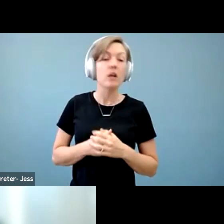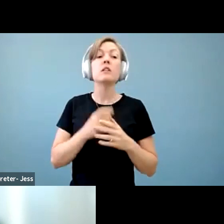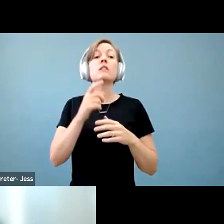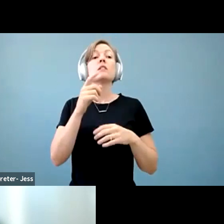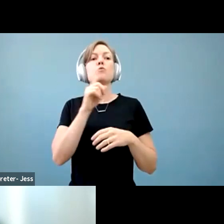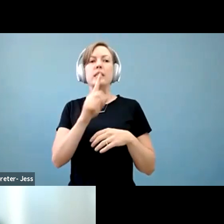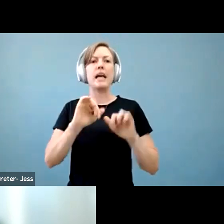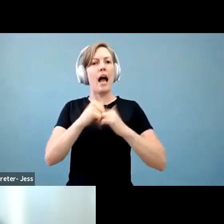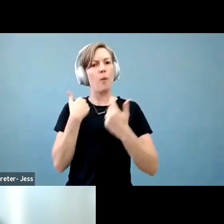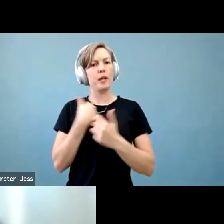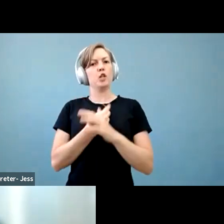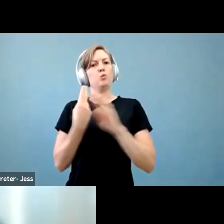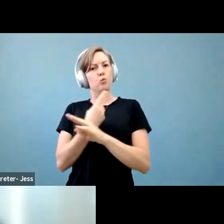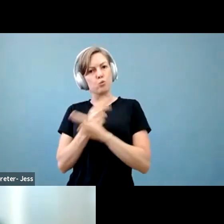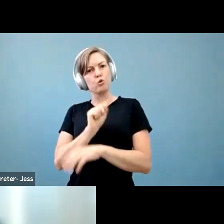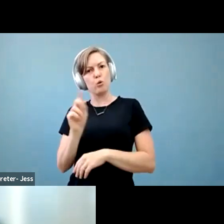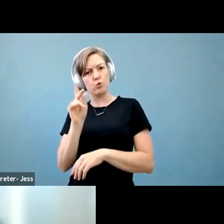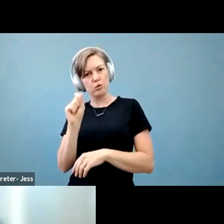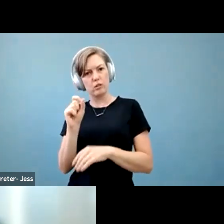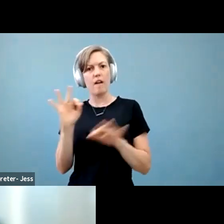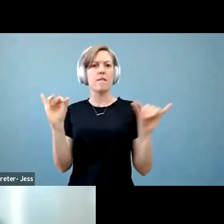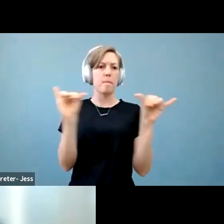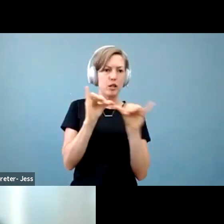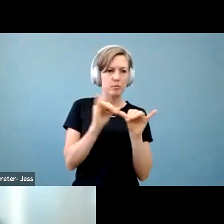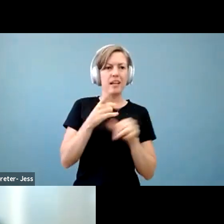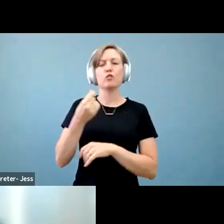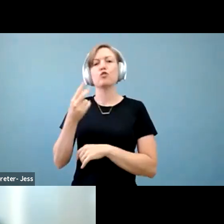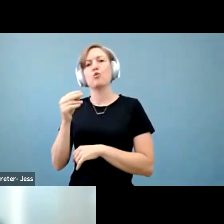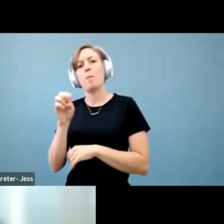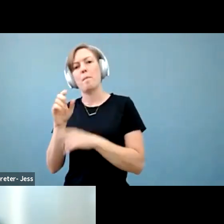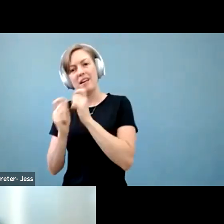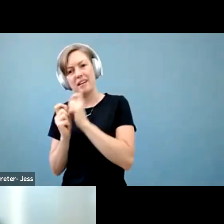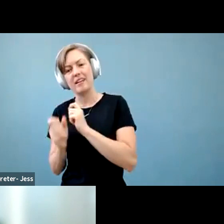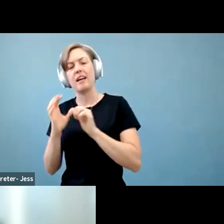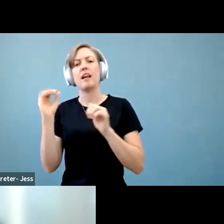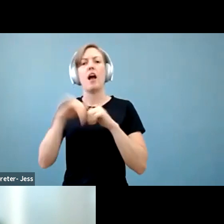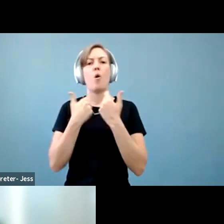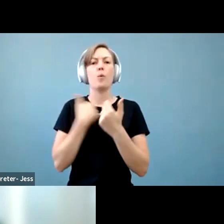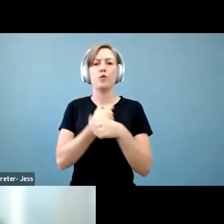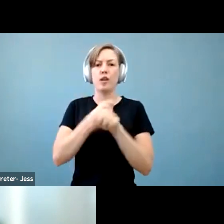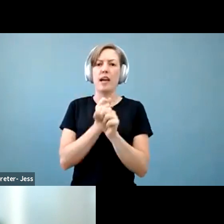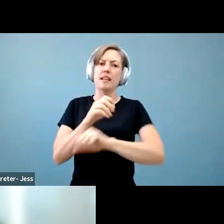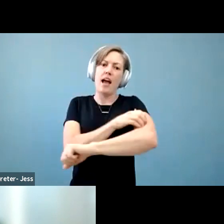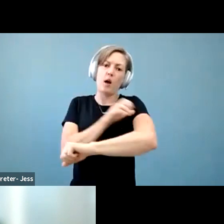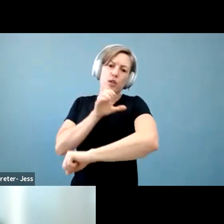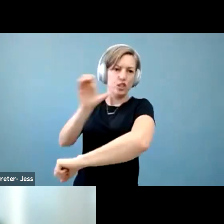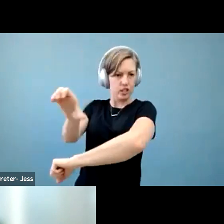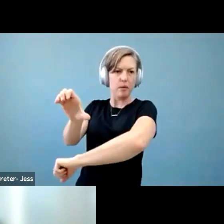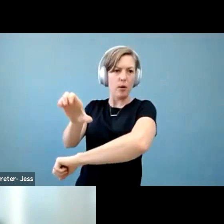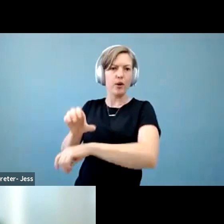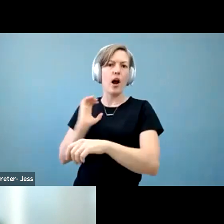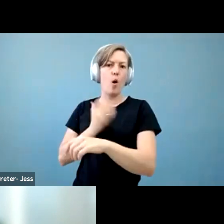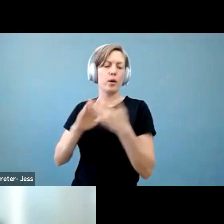the tools of measurement and genome editing, and how we create agency and empower our communities rather